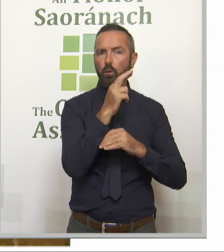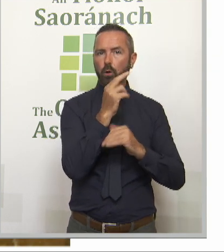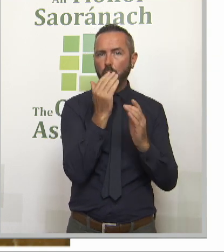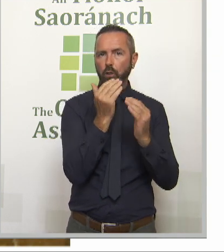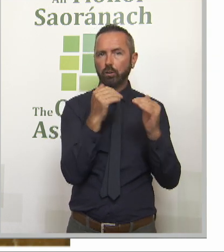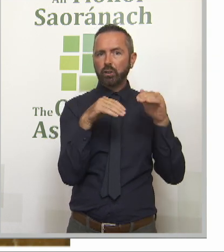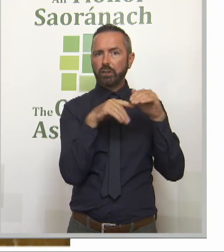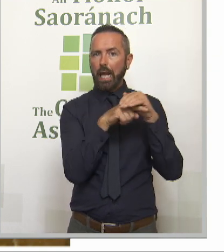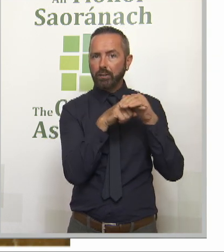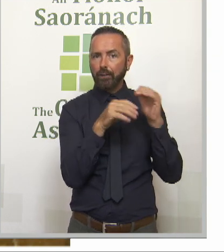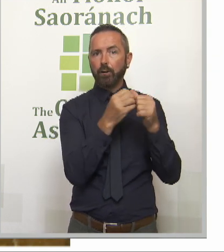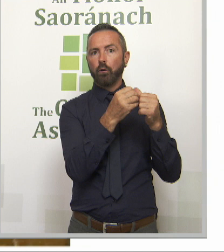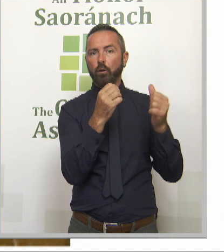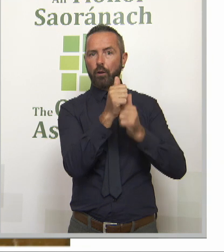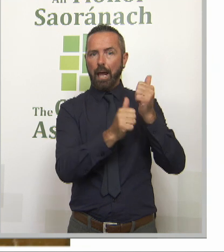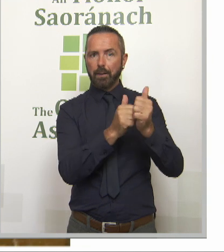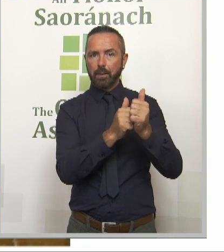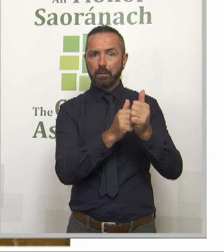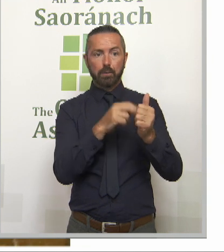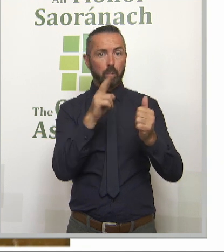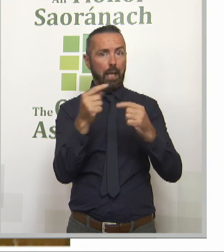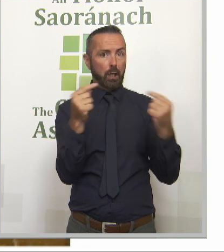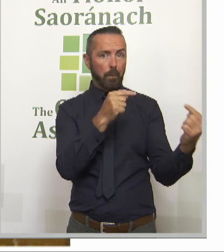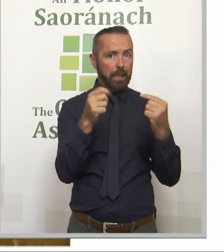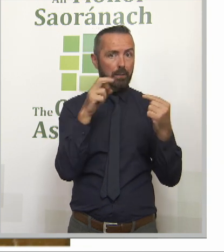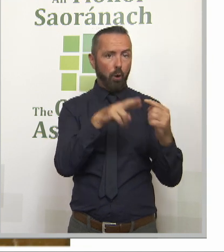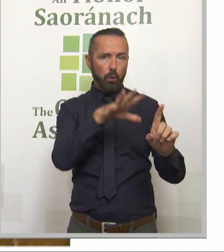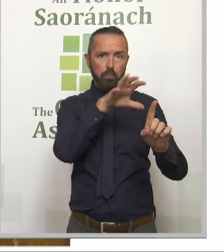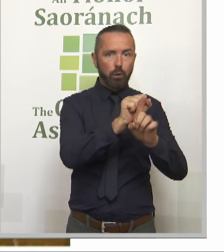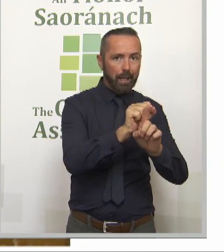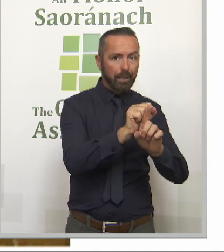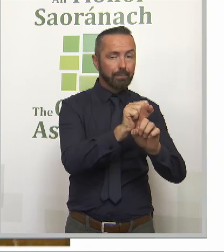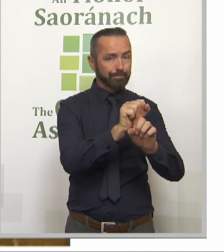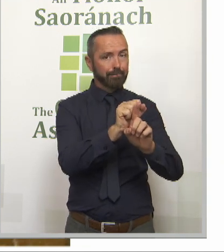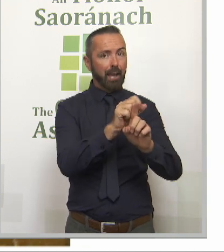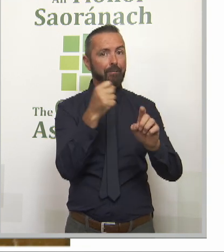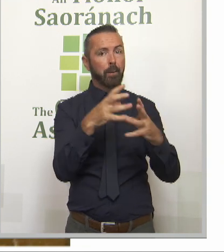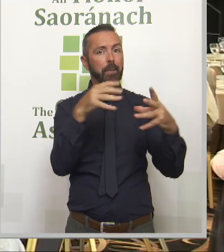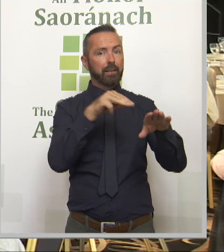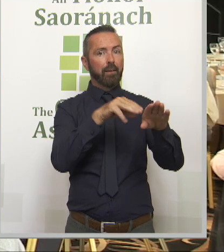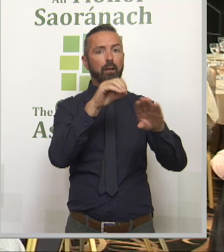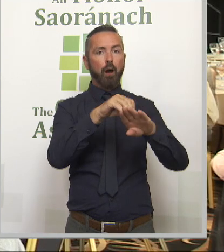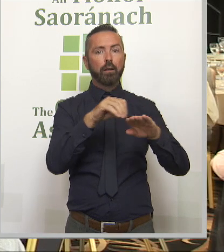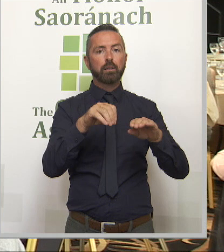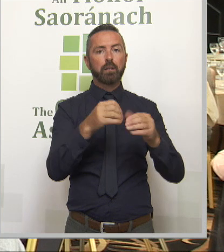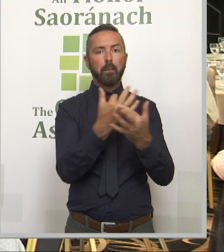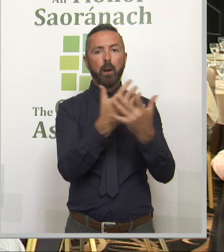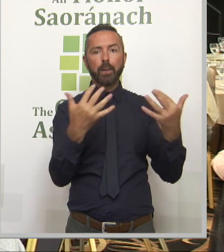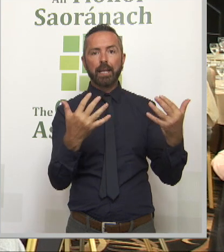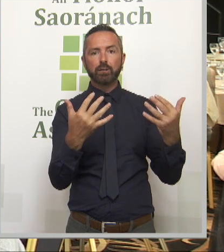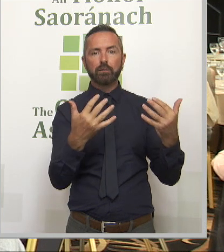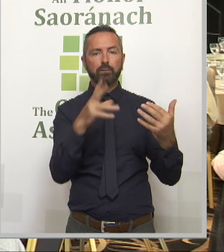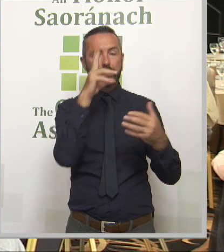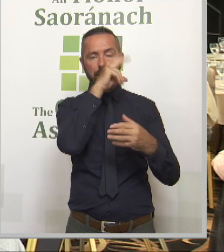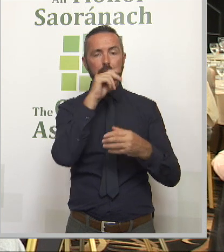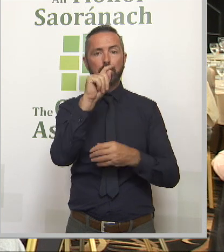or they may compete with them or prey on them, and they can have significant effects on the populations. So toads, for example, are